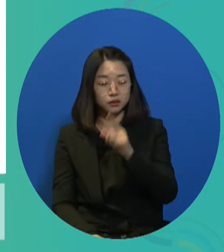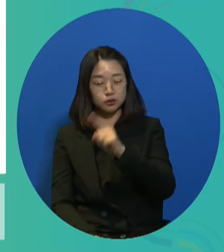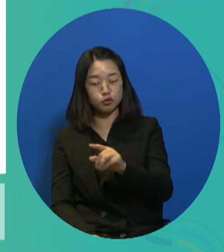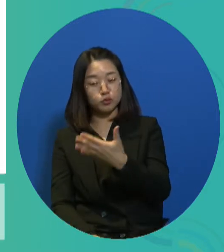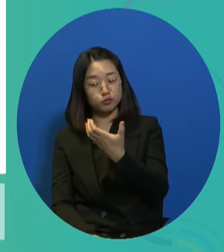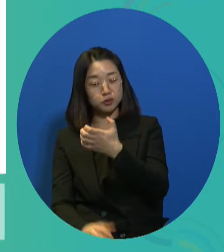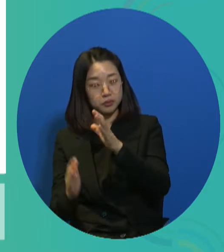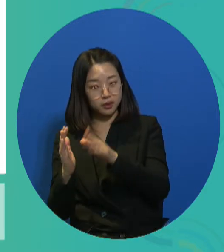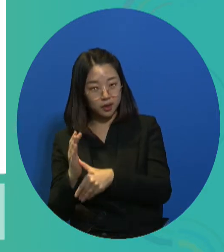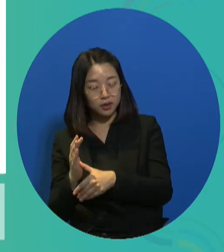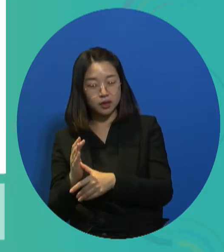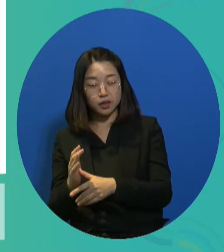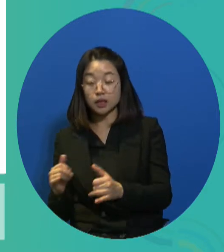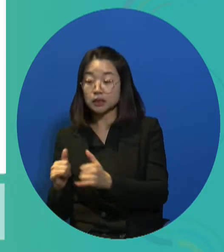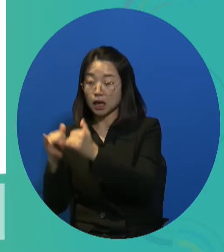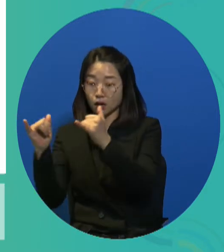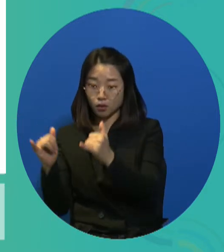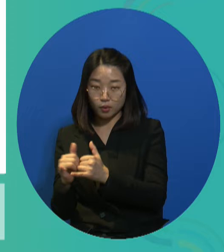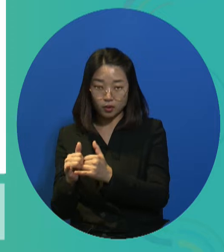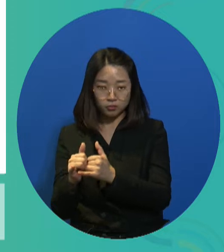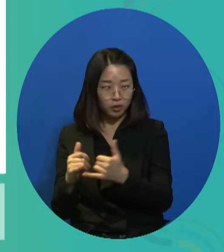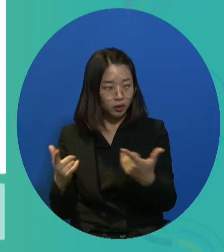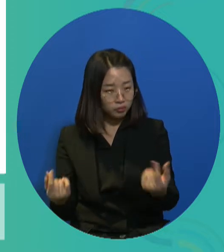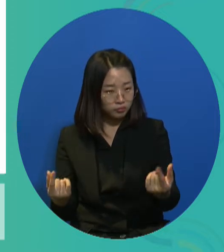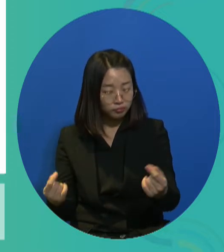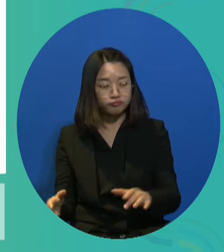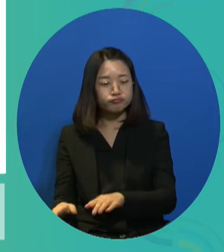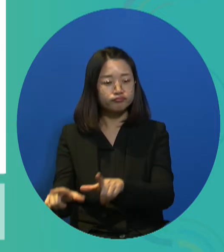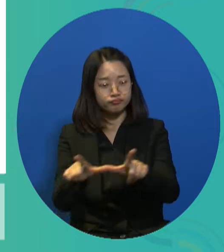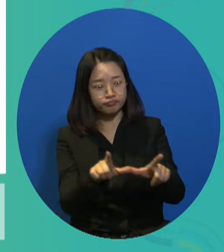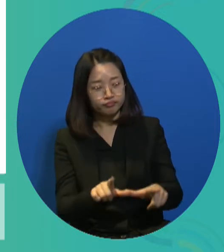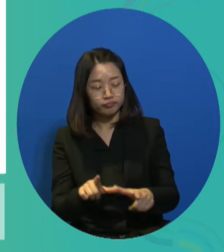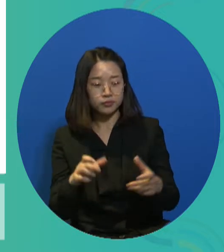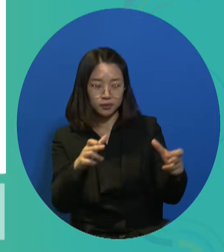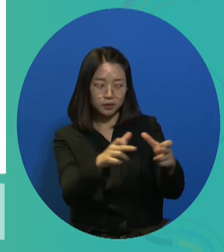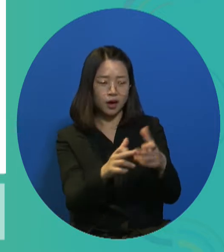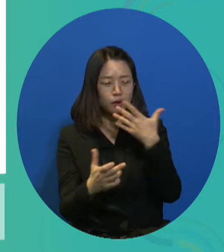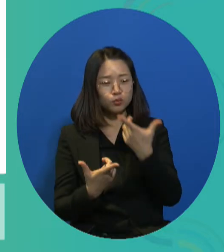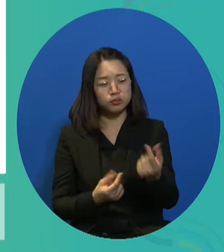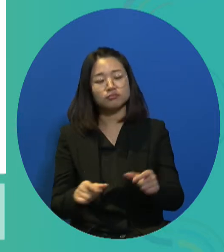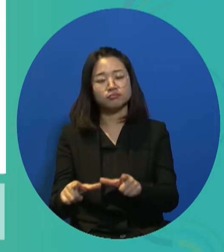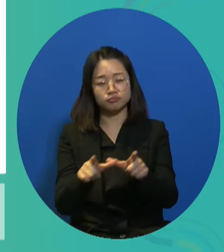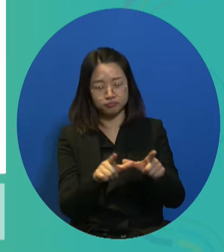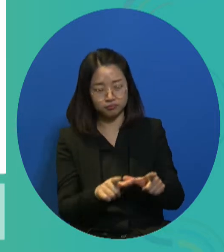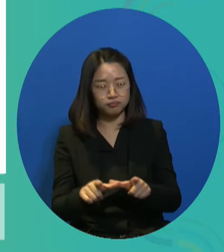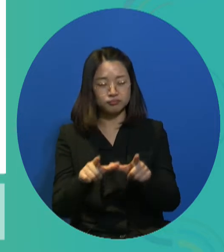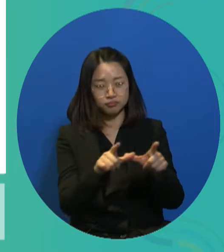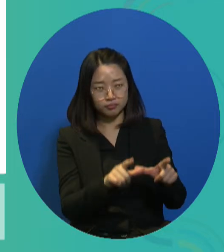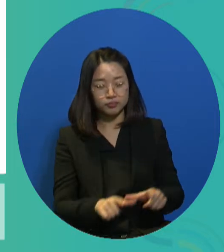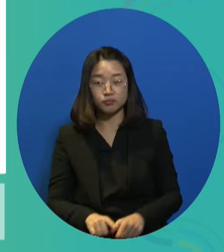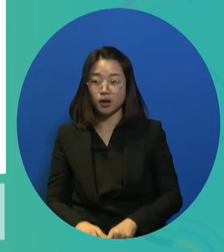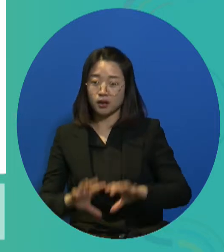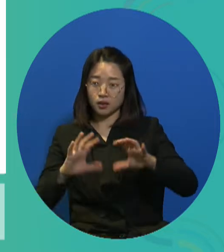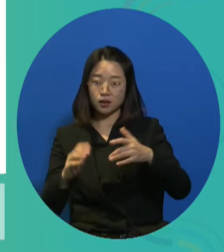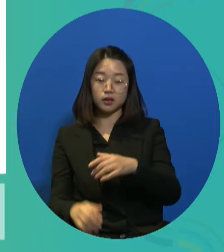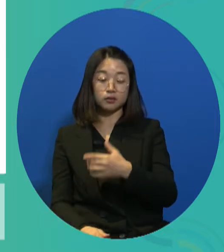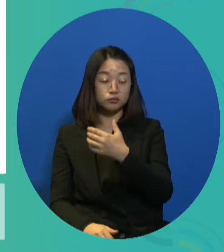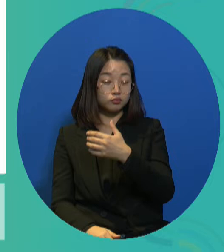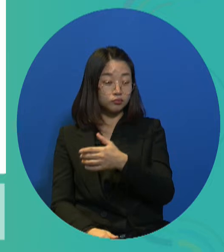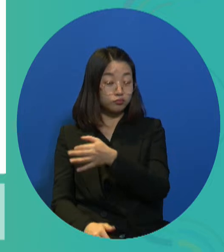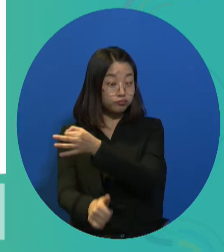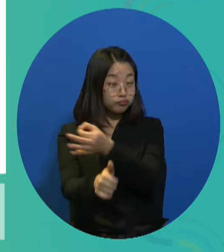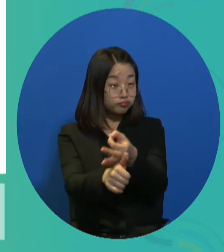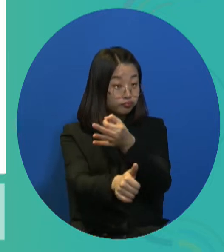community with access to direct payments from local government to pay for our own personal